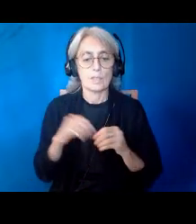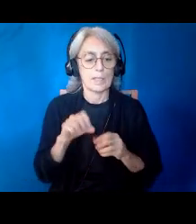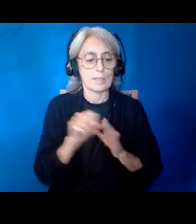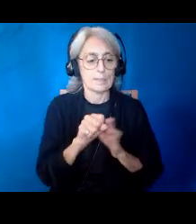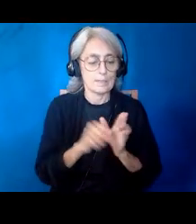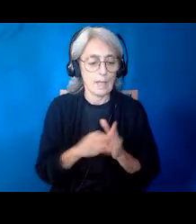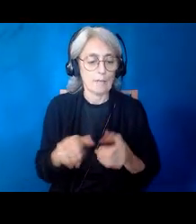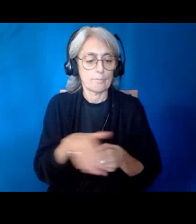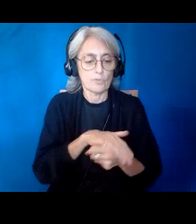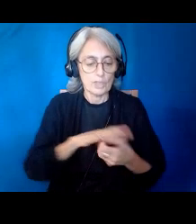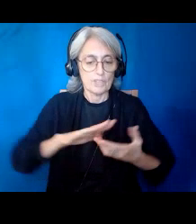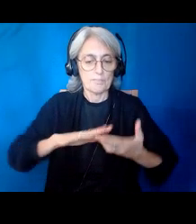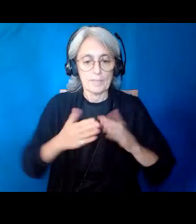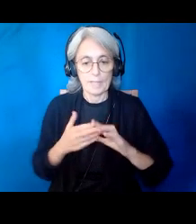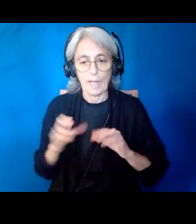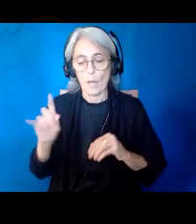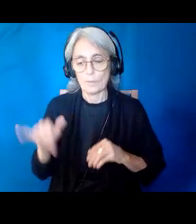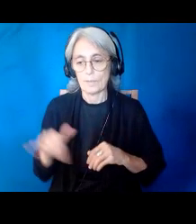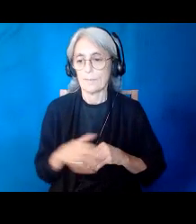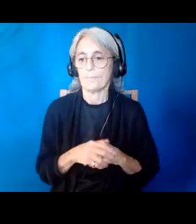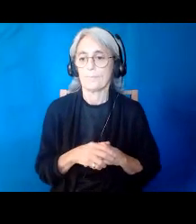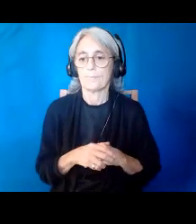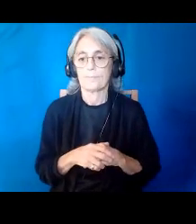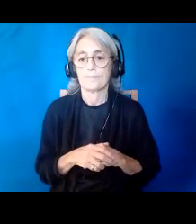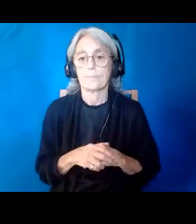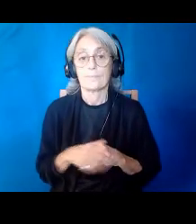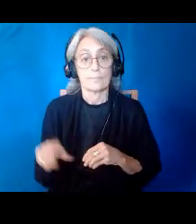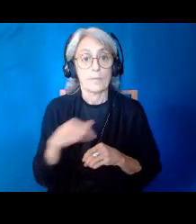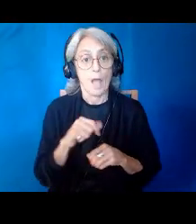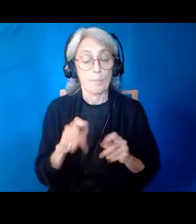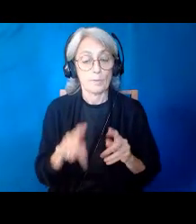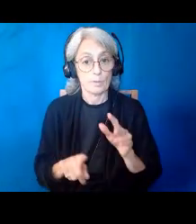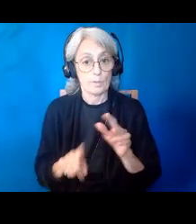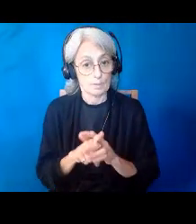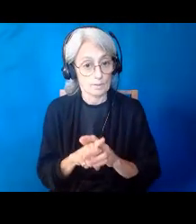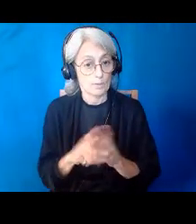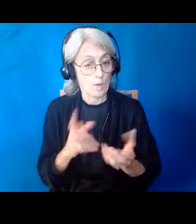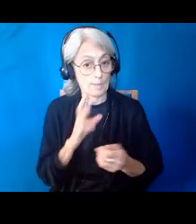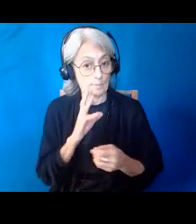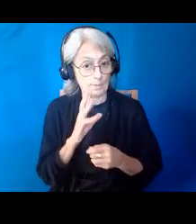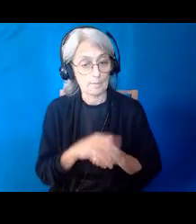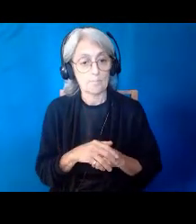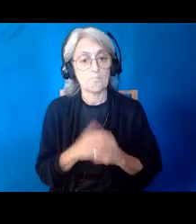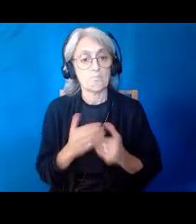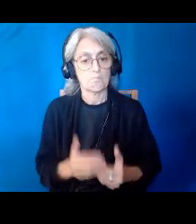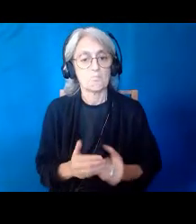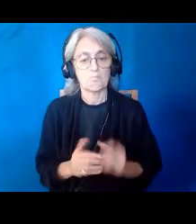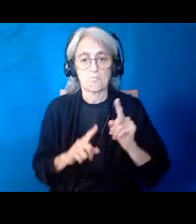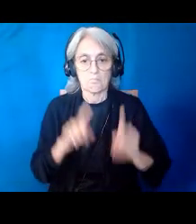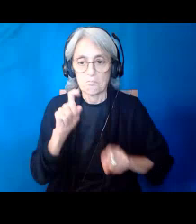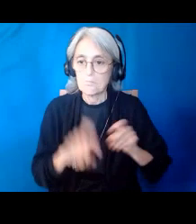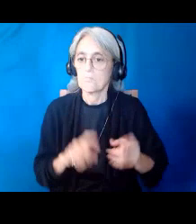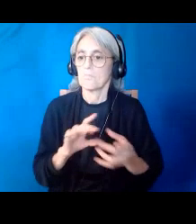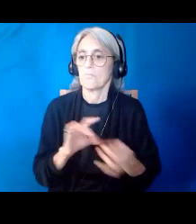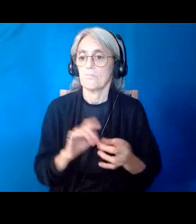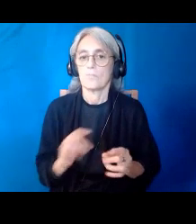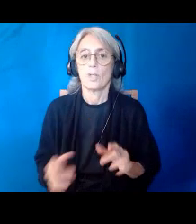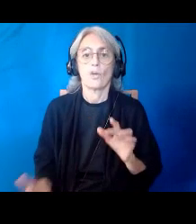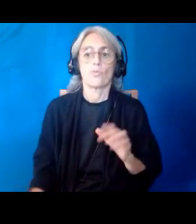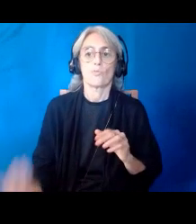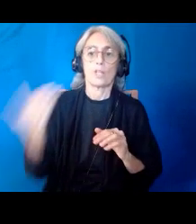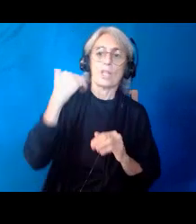counties. And I would encourage all of you that as you get those opportunities to speak, if you have questions, concerns, or would like to make some comments, reach out to myself. I know